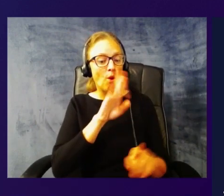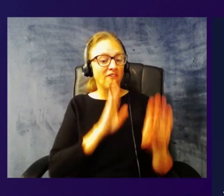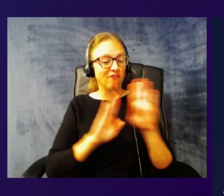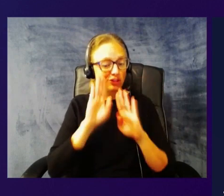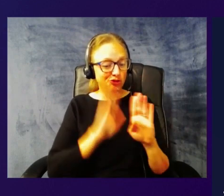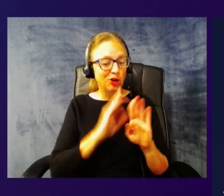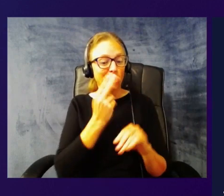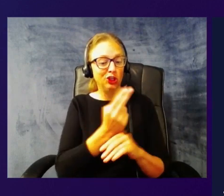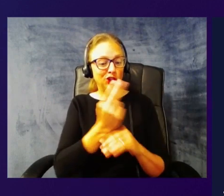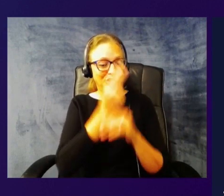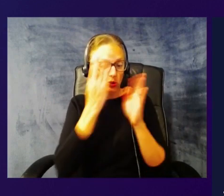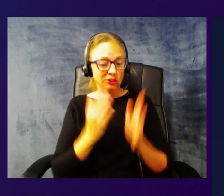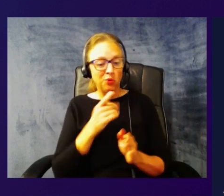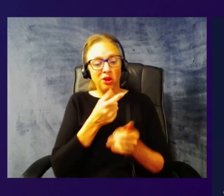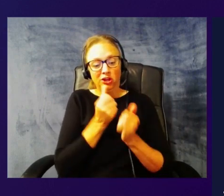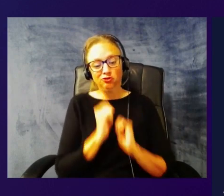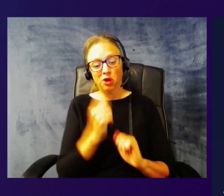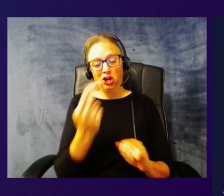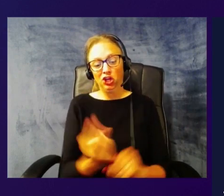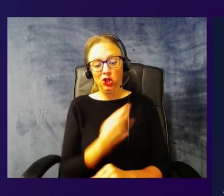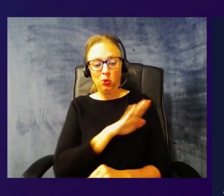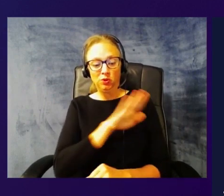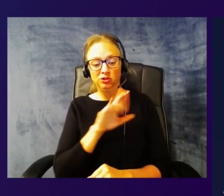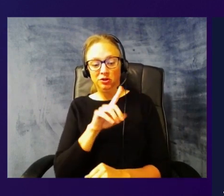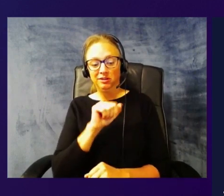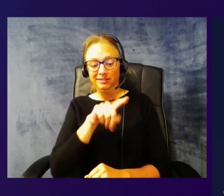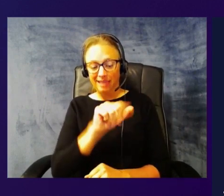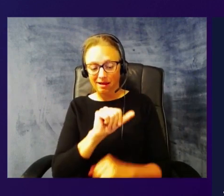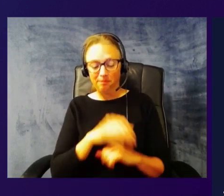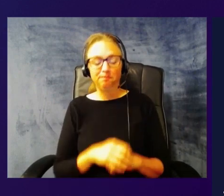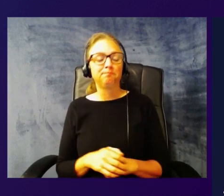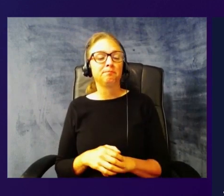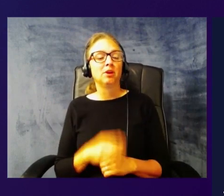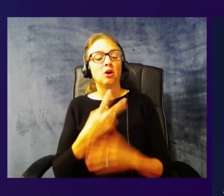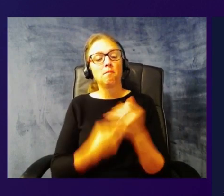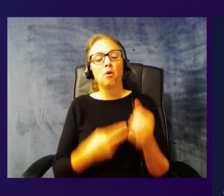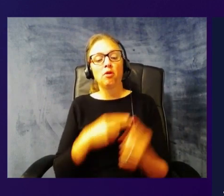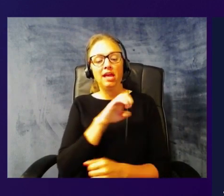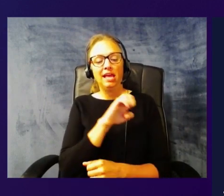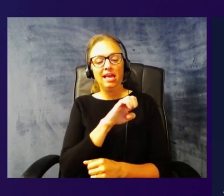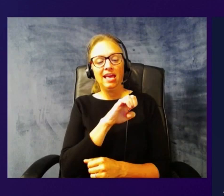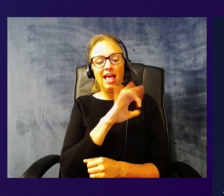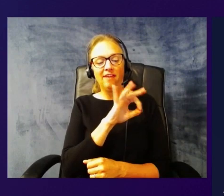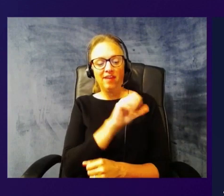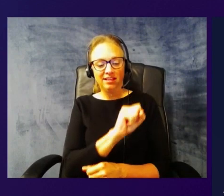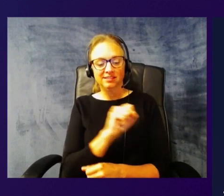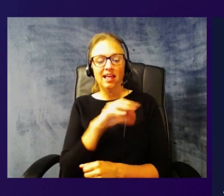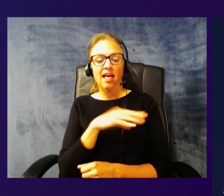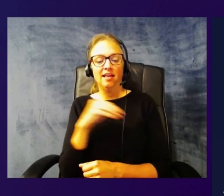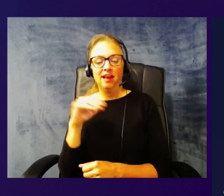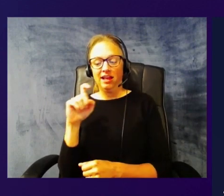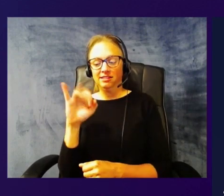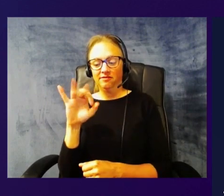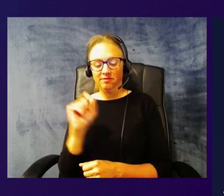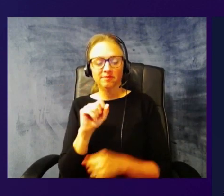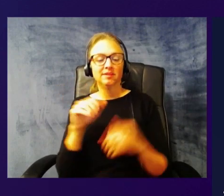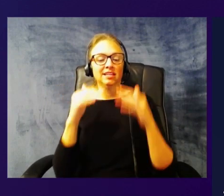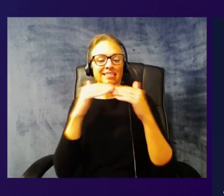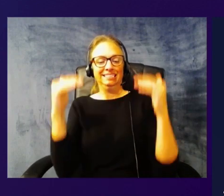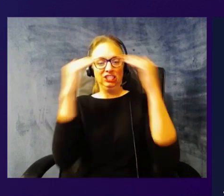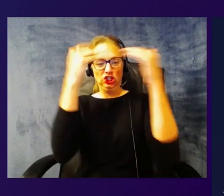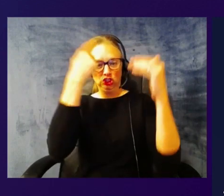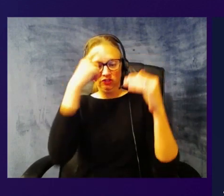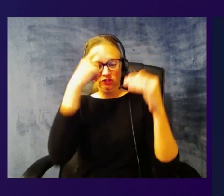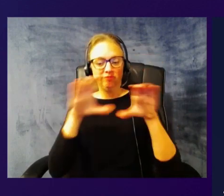users when they attempt to use their data. Both EFS and FSX ONTAP have high performance tiers for active data